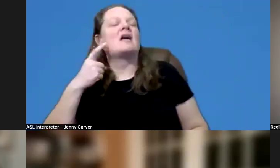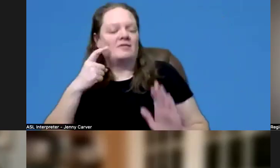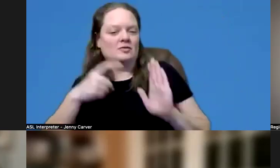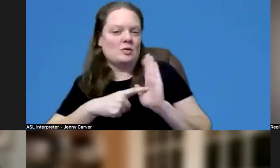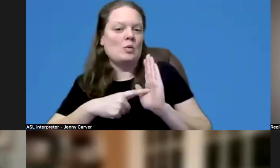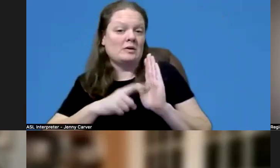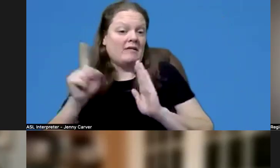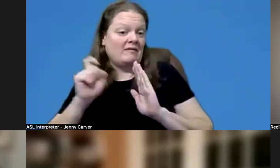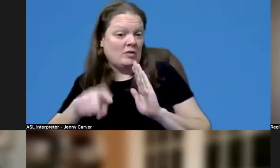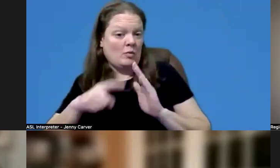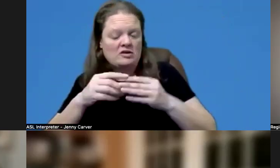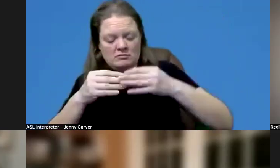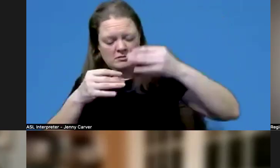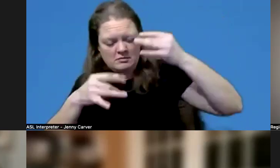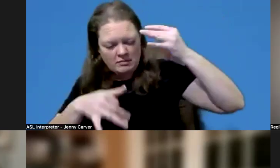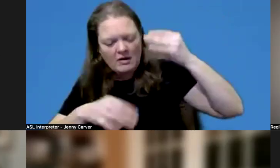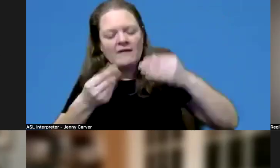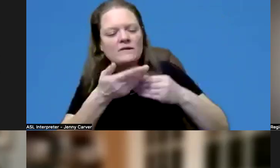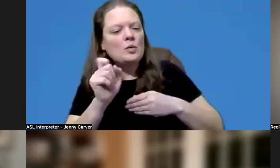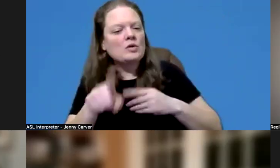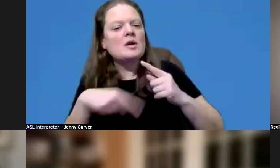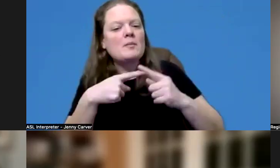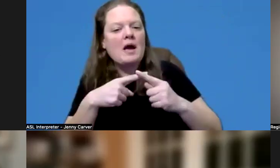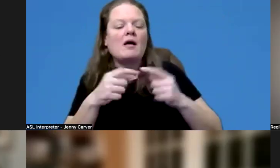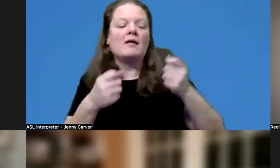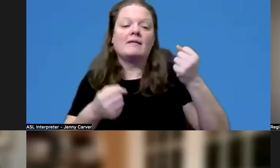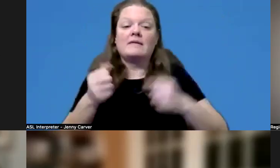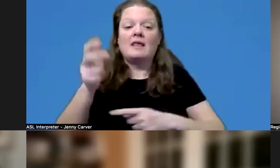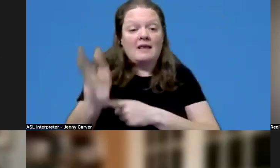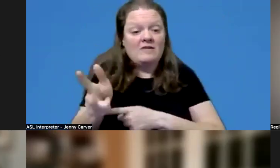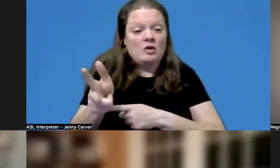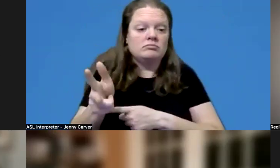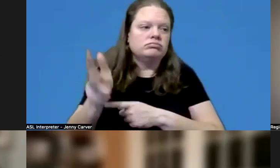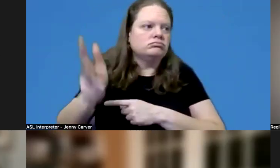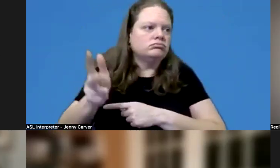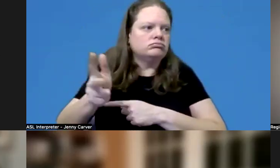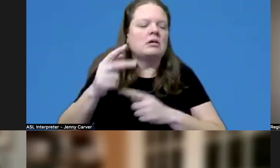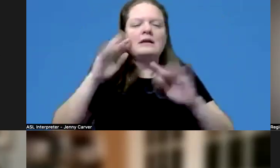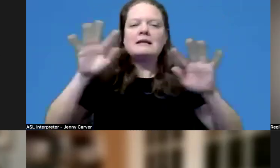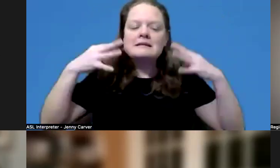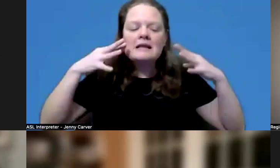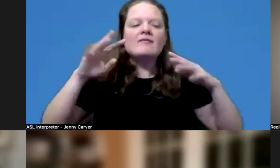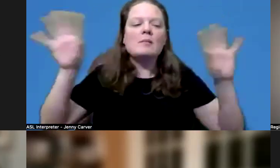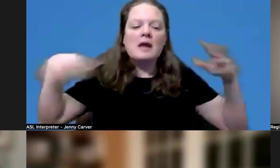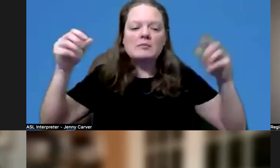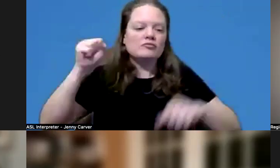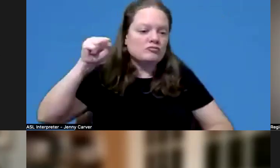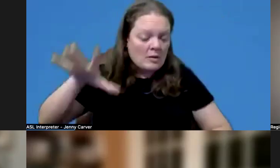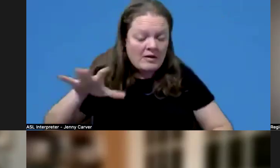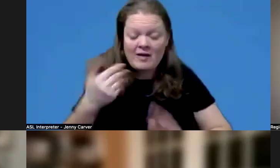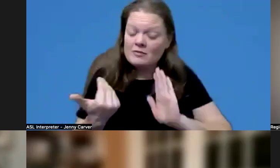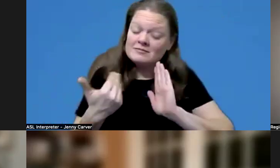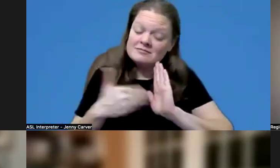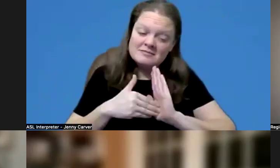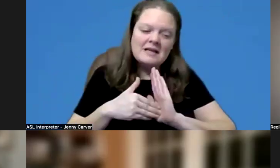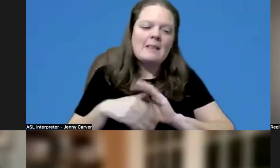the question stream a couple questions about again vehicles idling, noise generated by ambulance drop off. I want to reiterate that